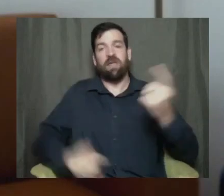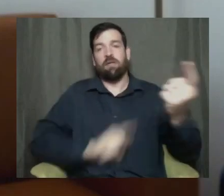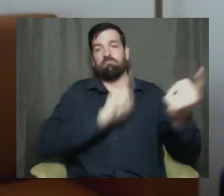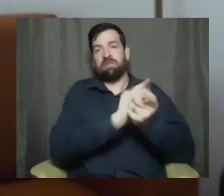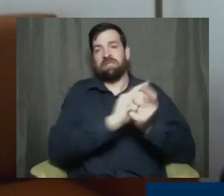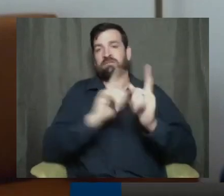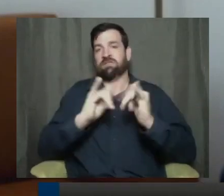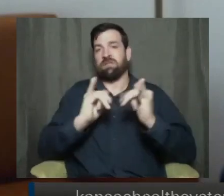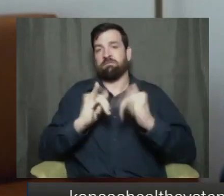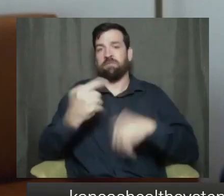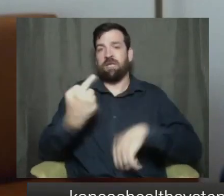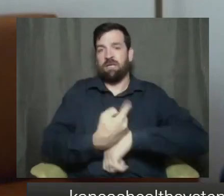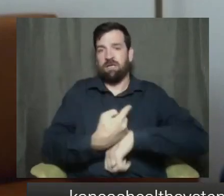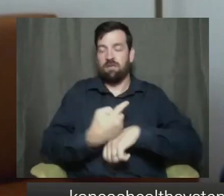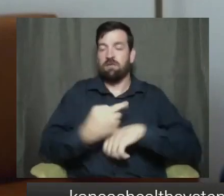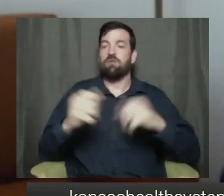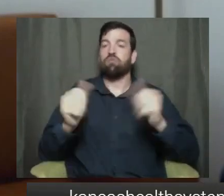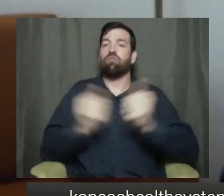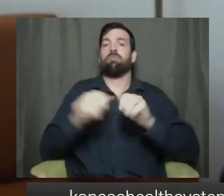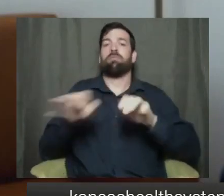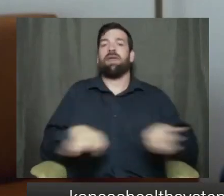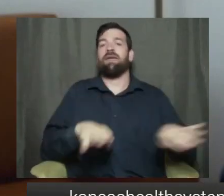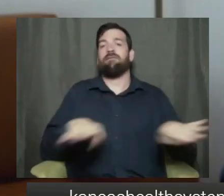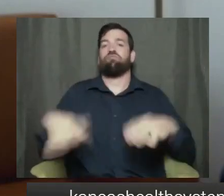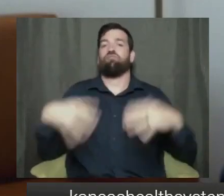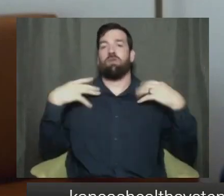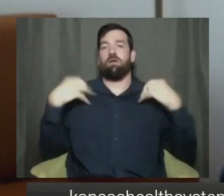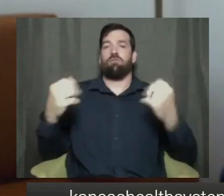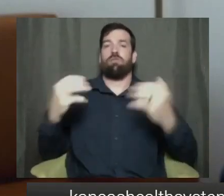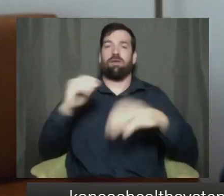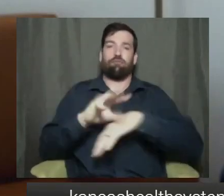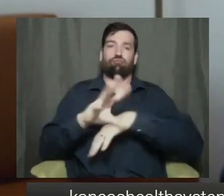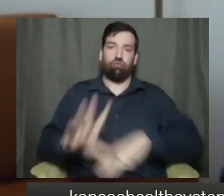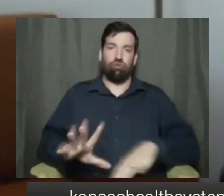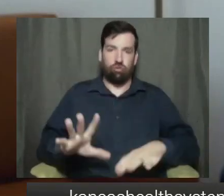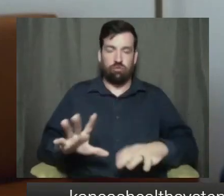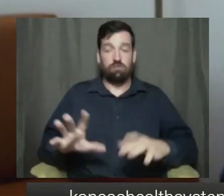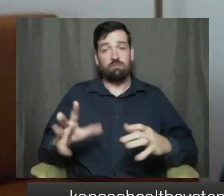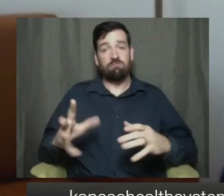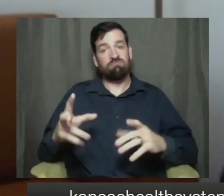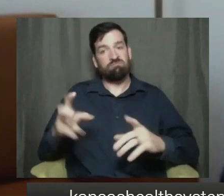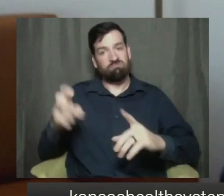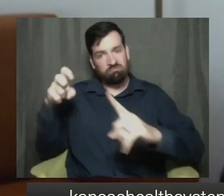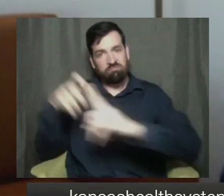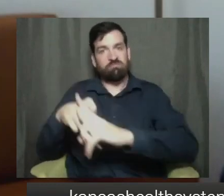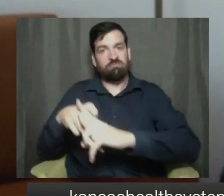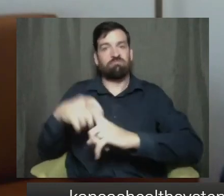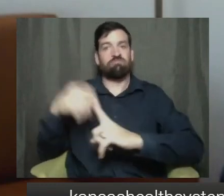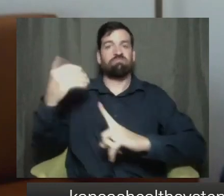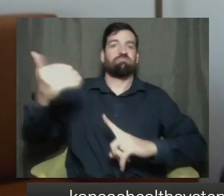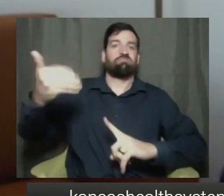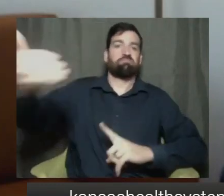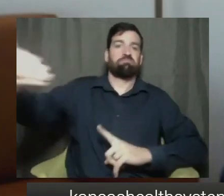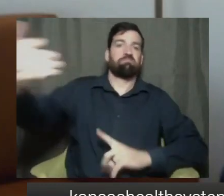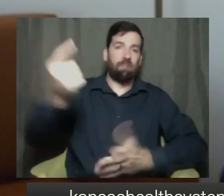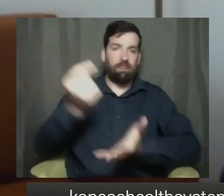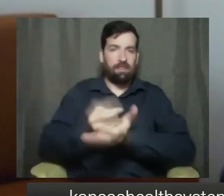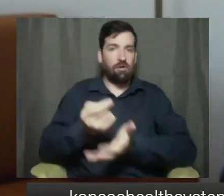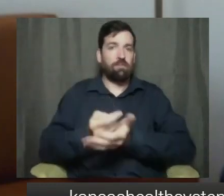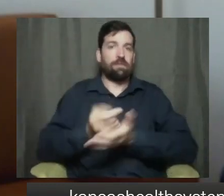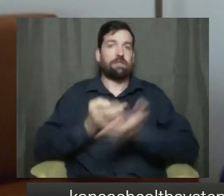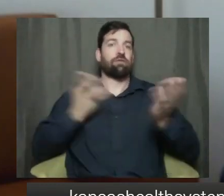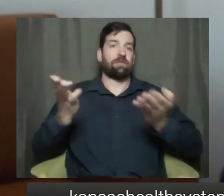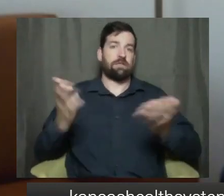day with a behavioral health counselor and even get plugged into ongoing therapy services.